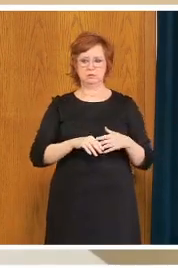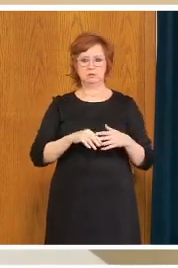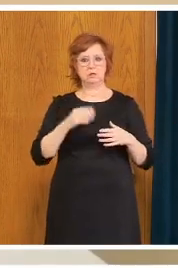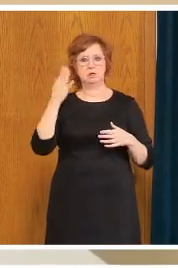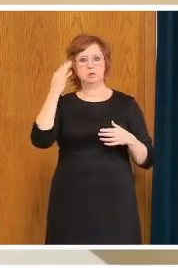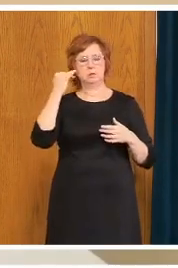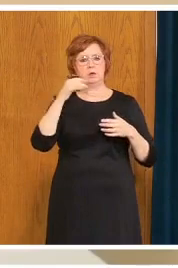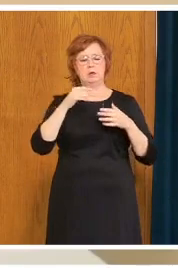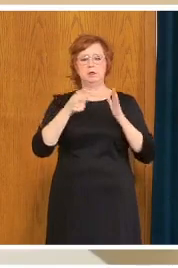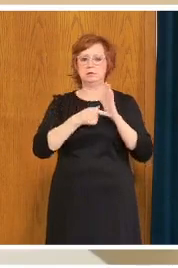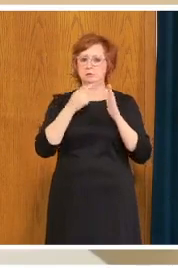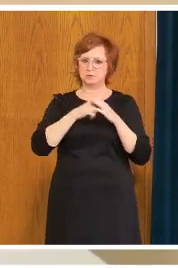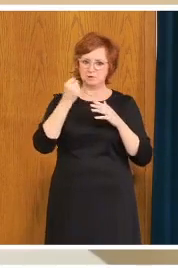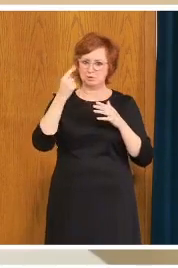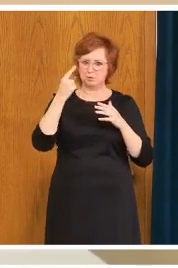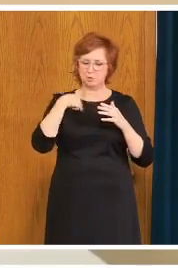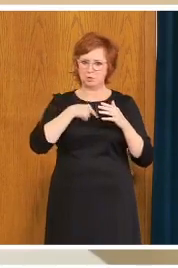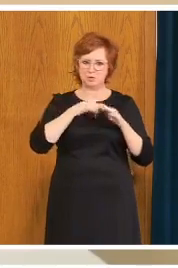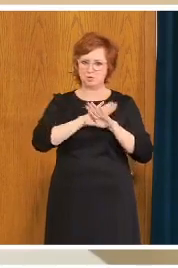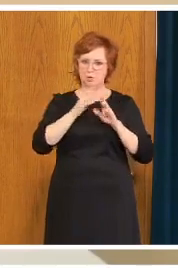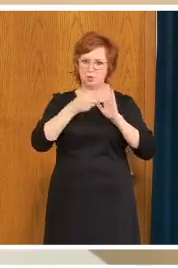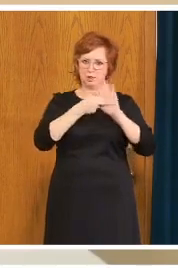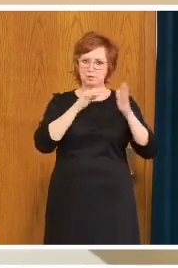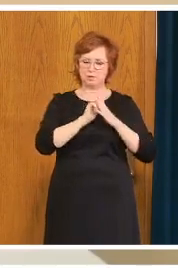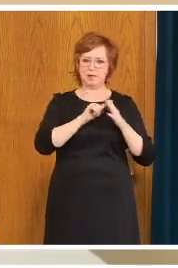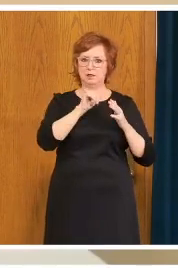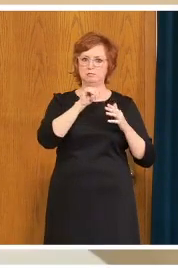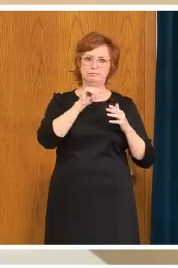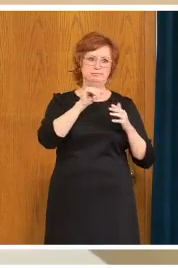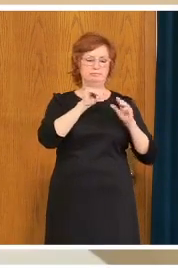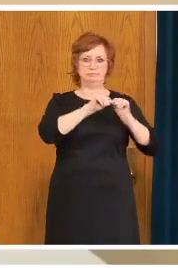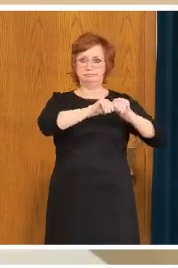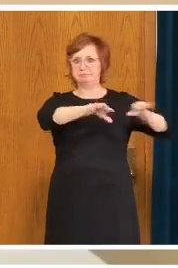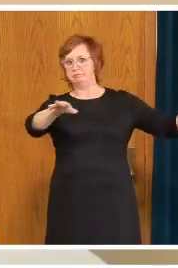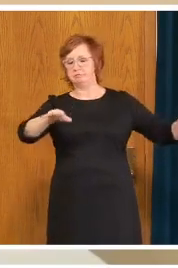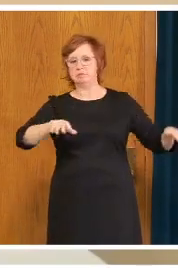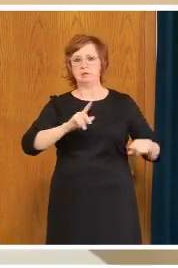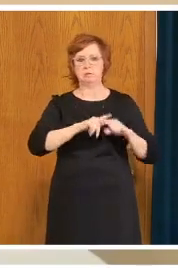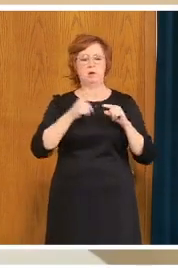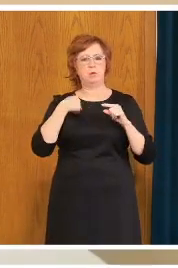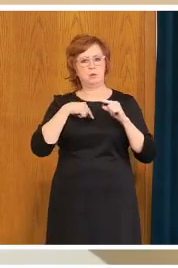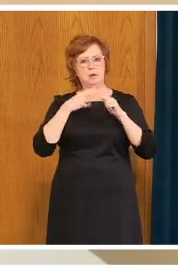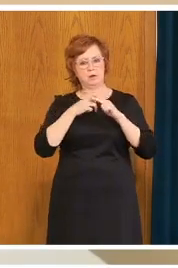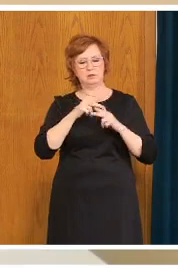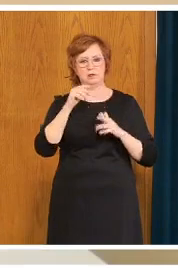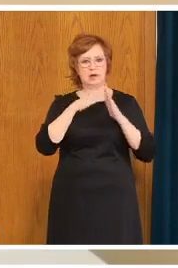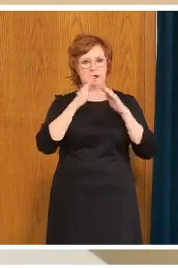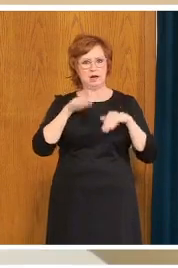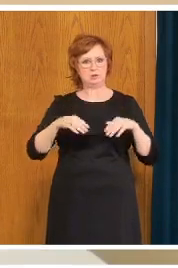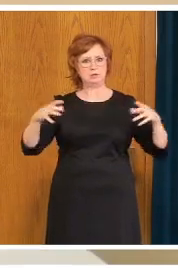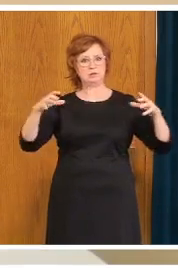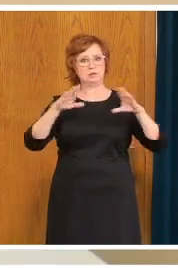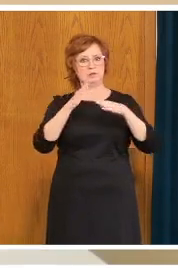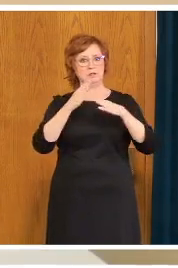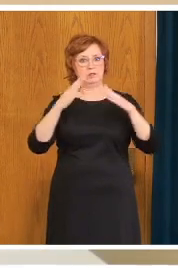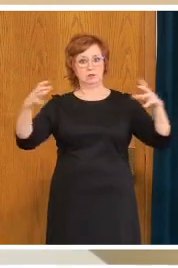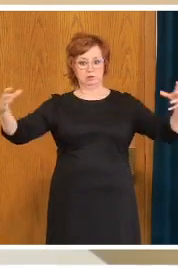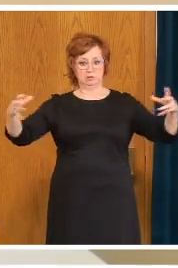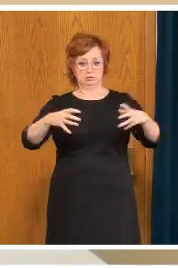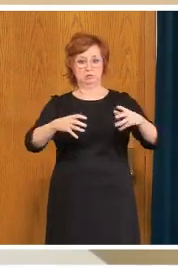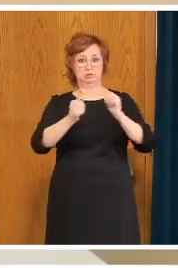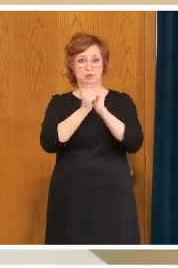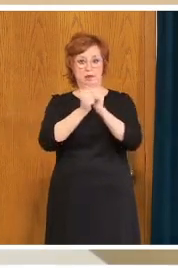as a separate category, for example, as an outbreak necessarily. But this caution around household bubbles is again critical,